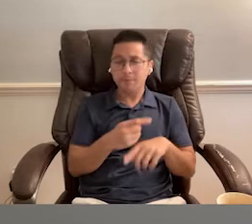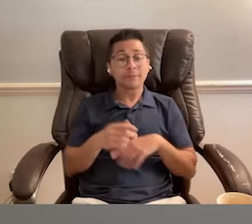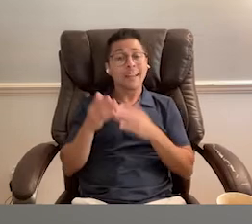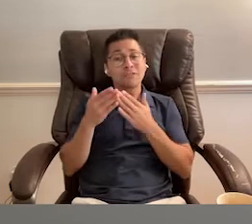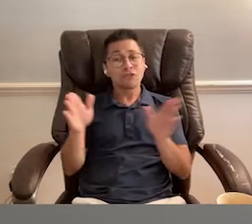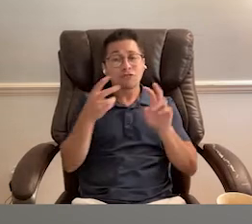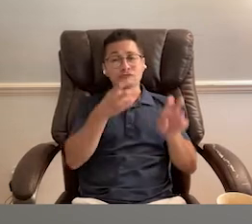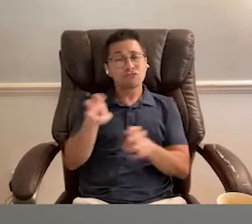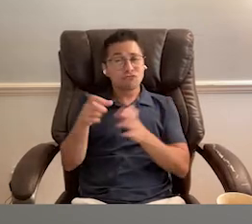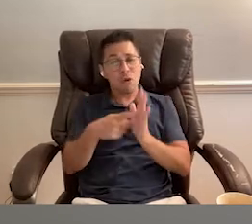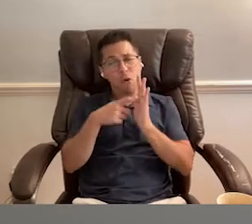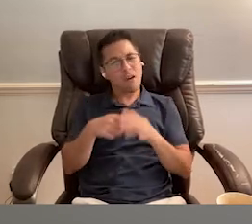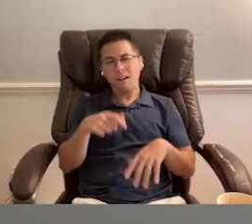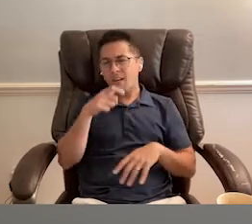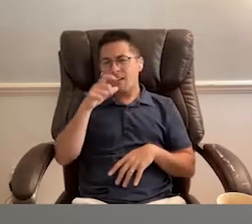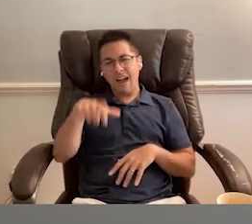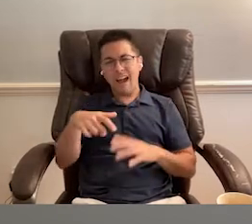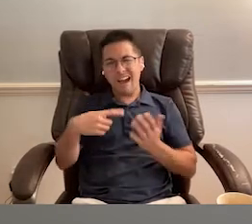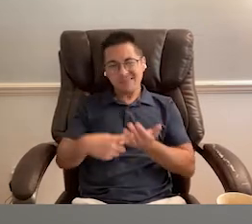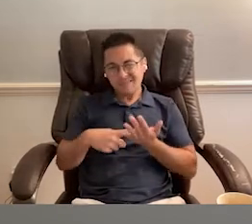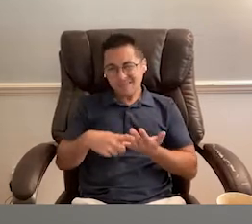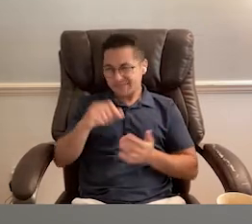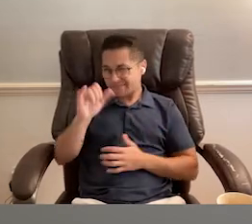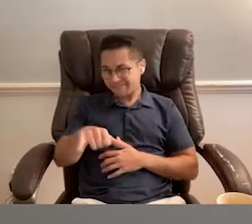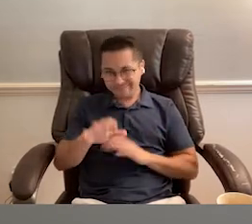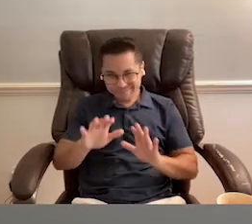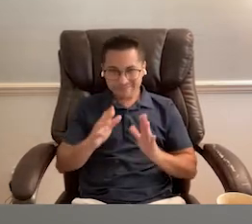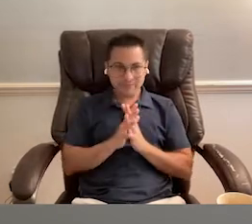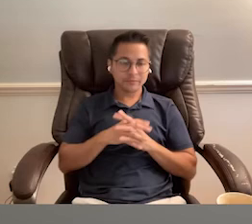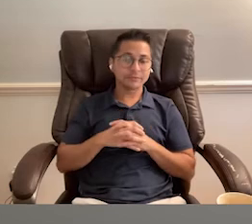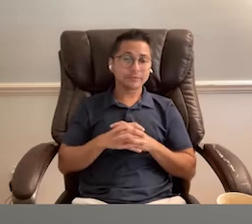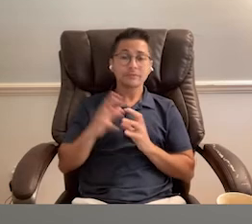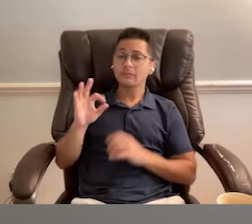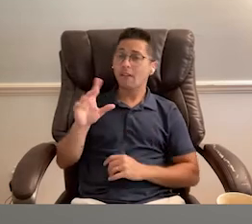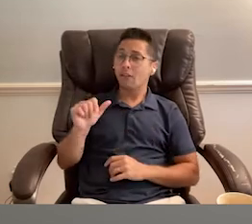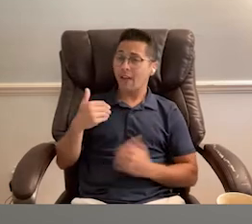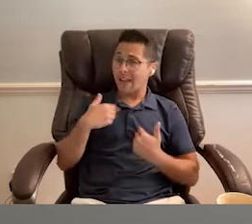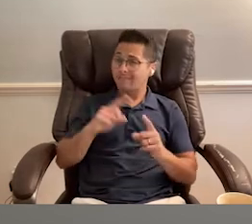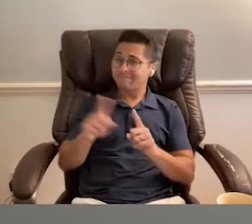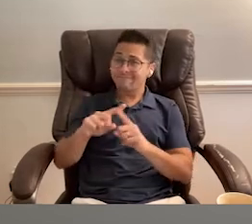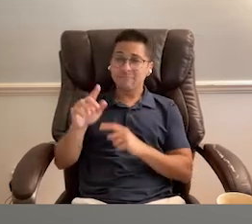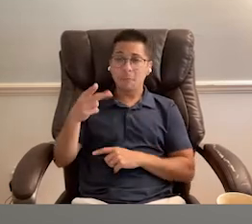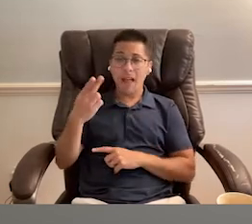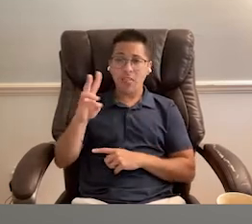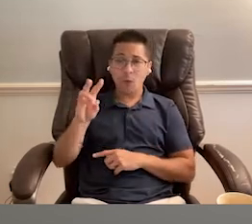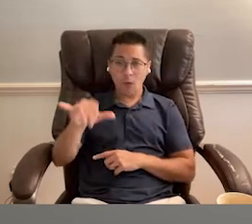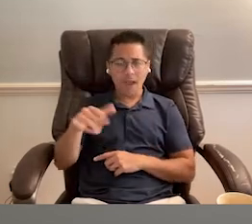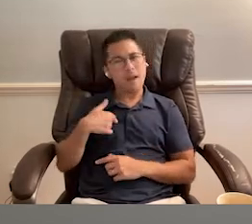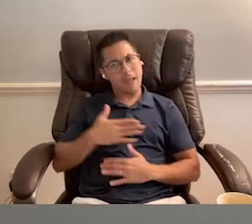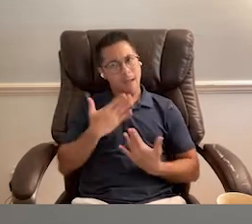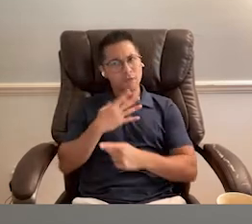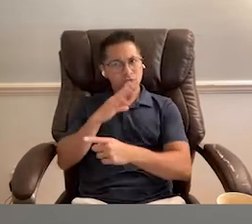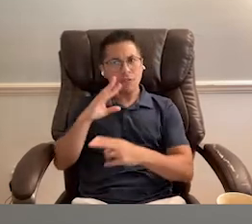general transition requirements, we don't need to get into that. So Florida has different pathways, so I'm glad you brought up